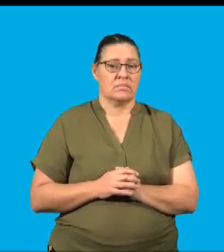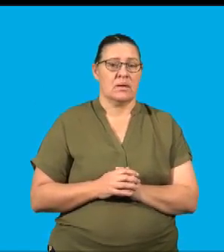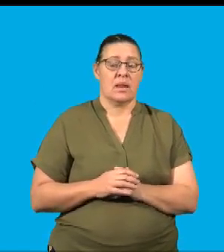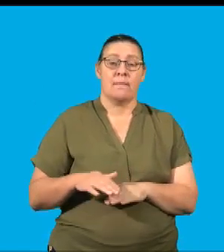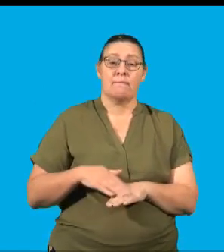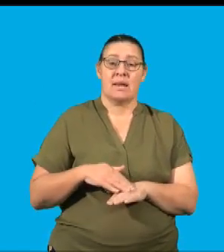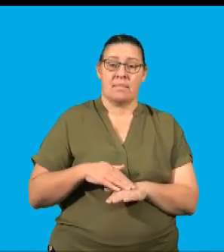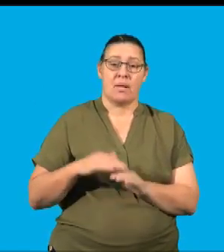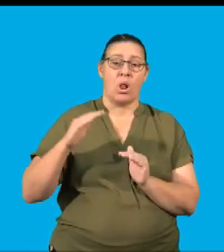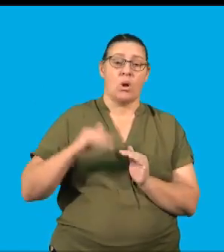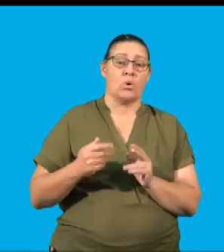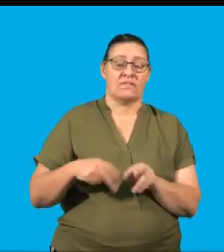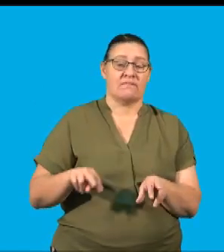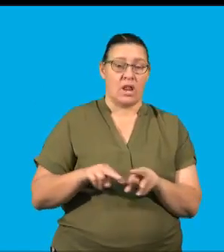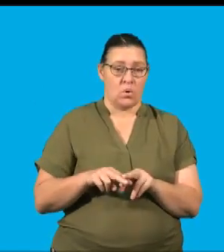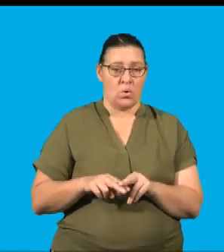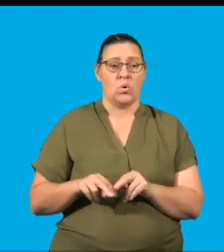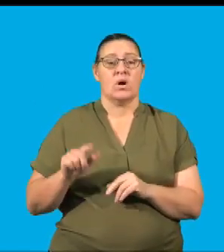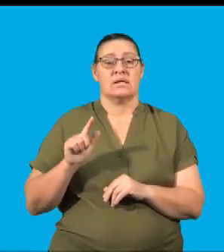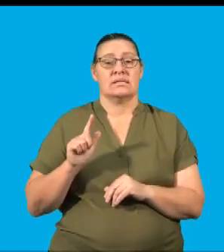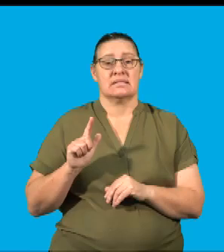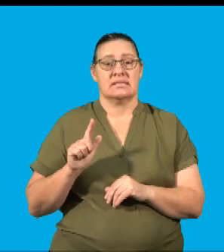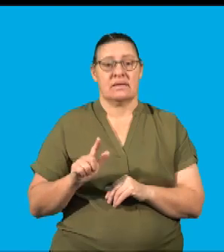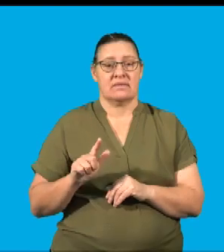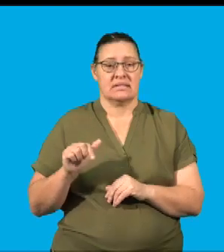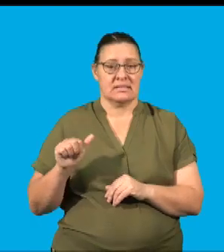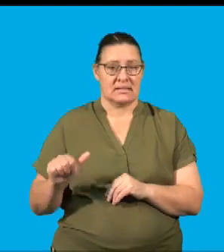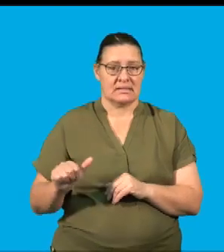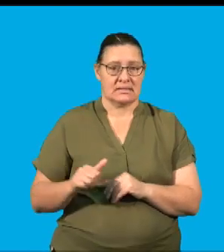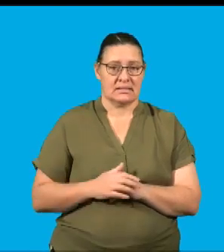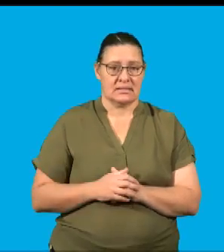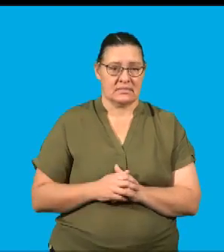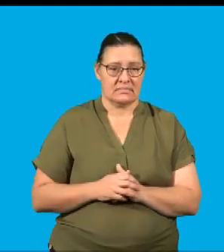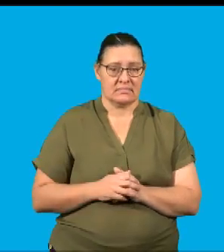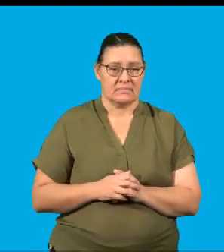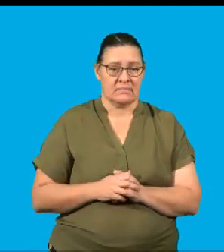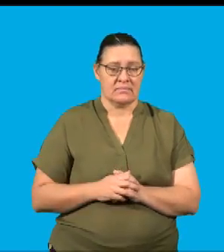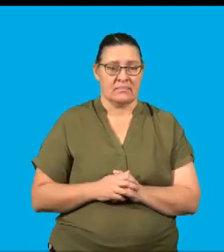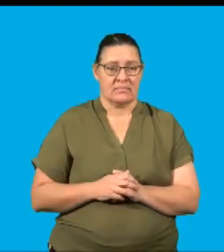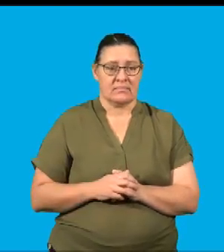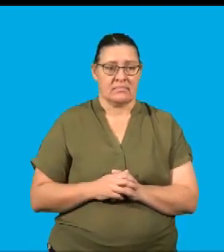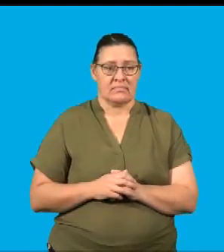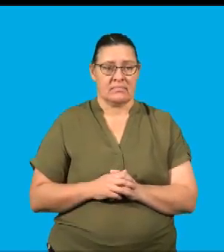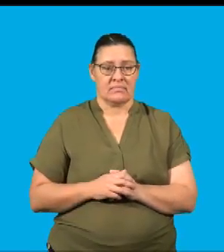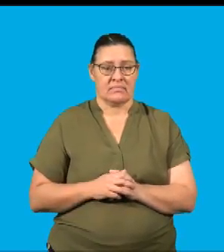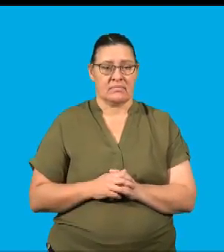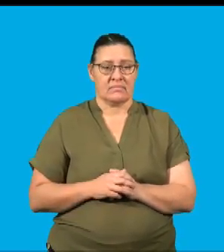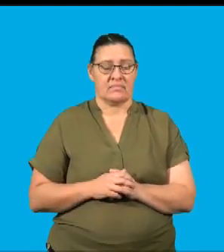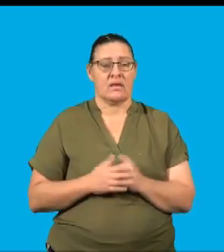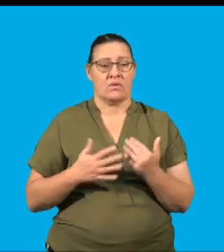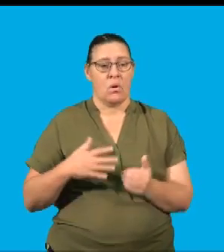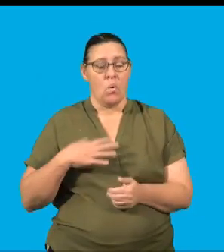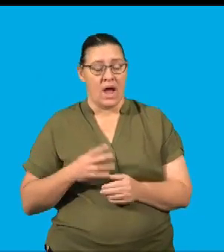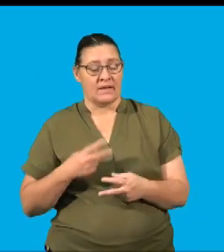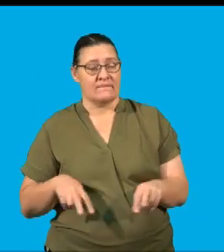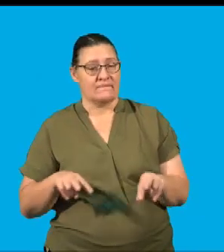the minimum, the lowest value is 76. So we'll say N minus 76. I